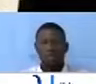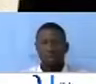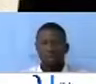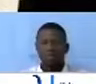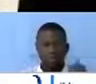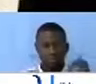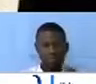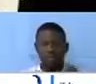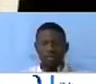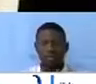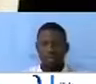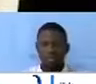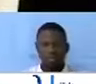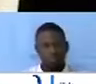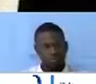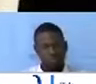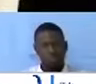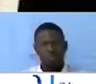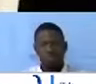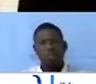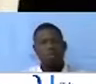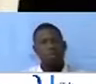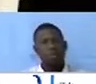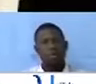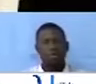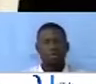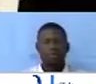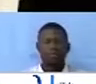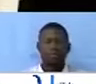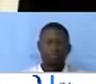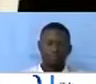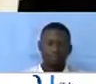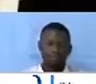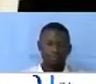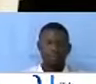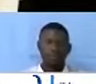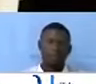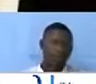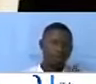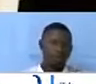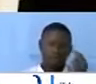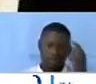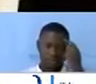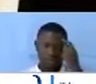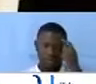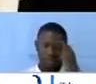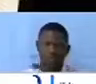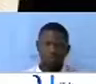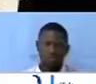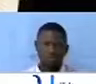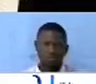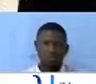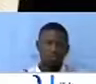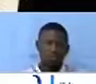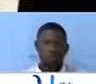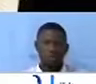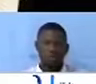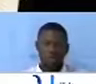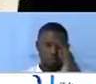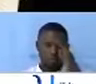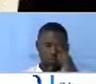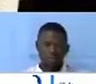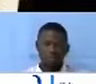proceedings in an orderly manner. And I think also we have to